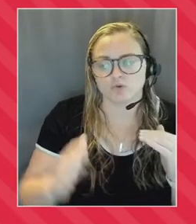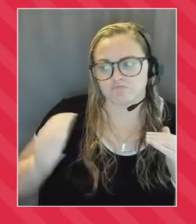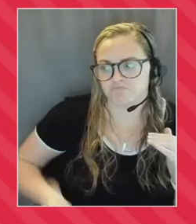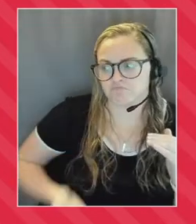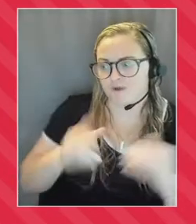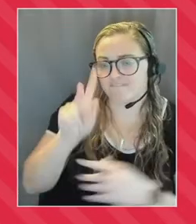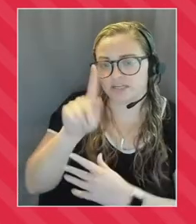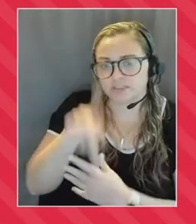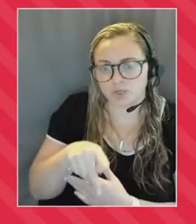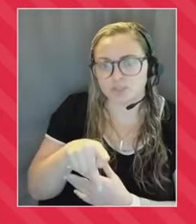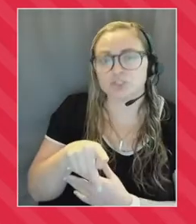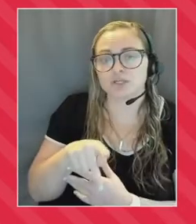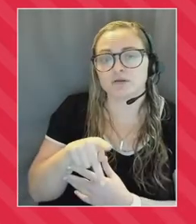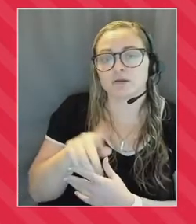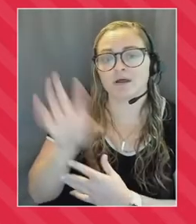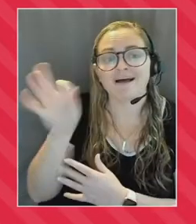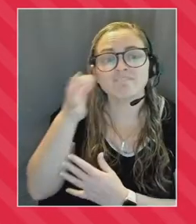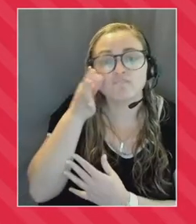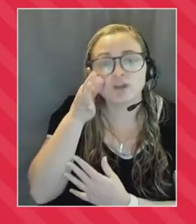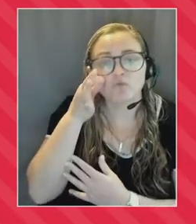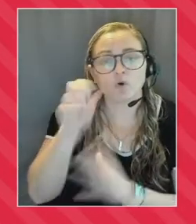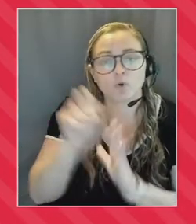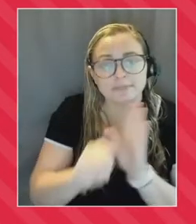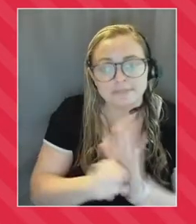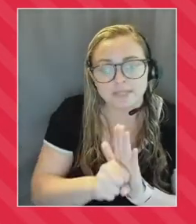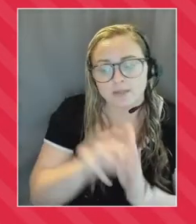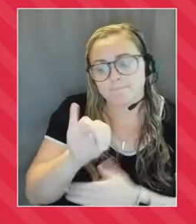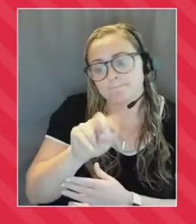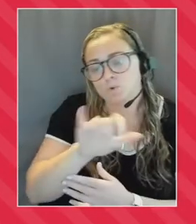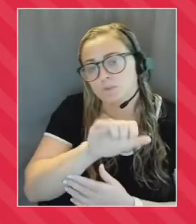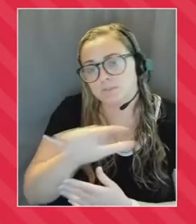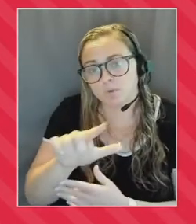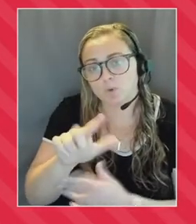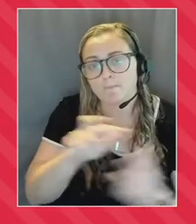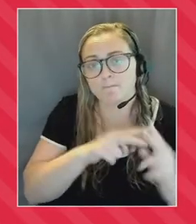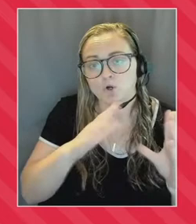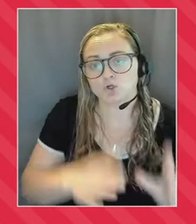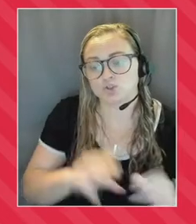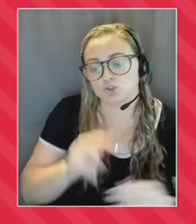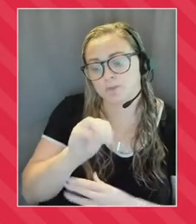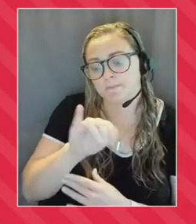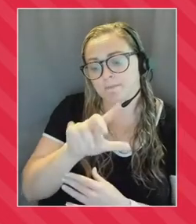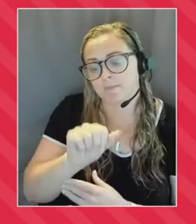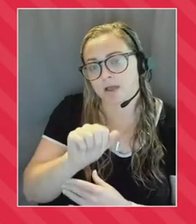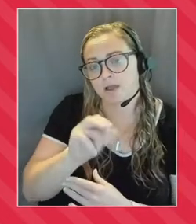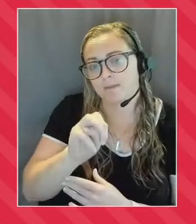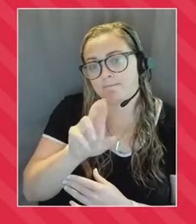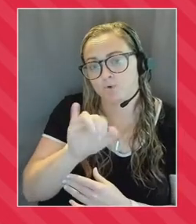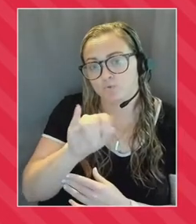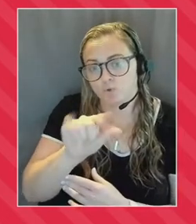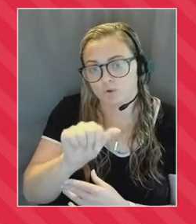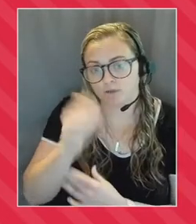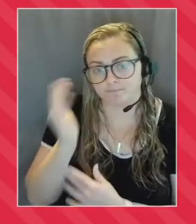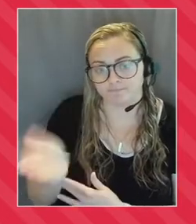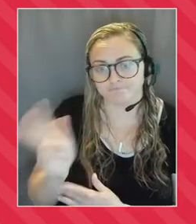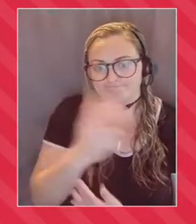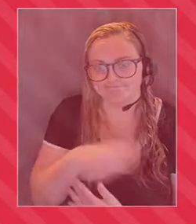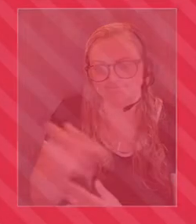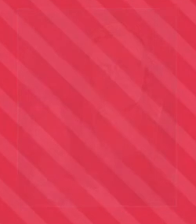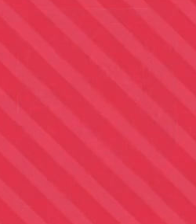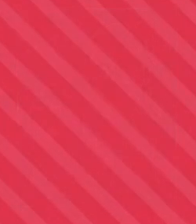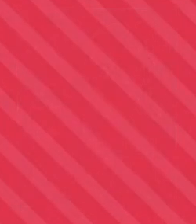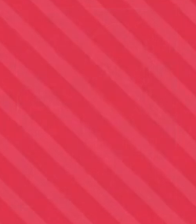of Federal, State, and Municipal Partnerships, Dr. Maya Moroto. Maya, over to you.